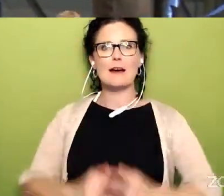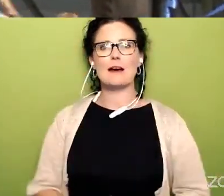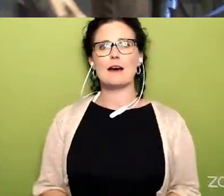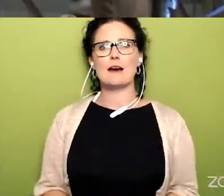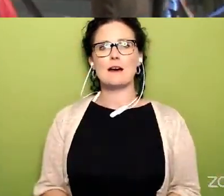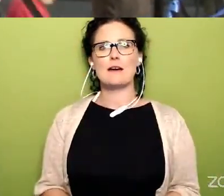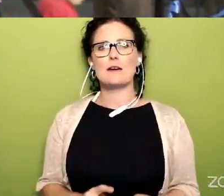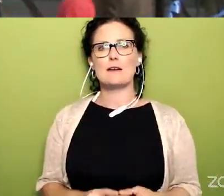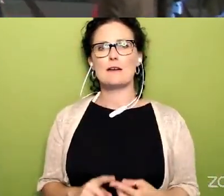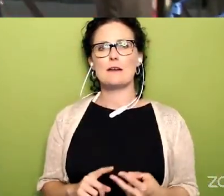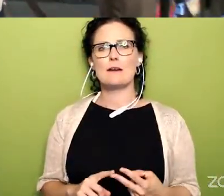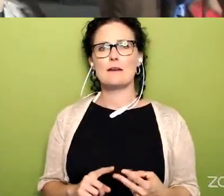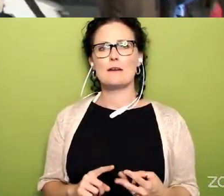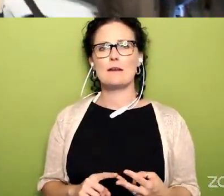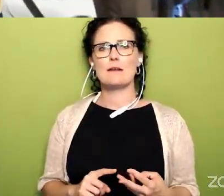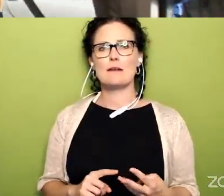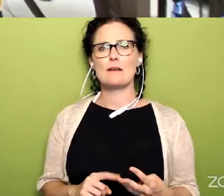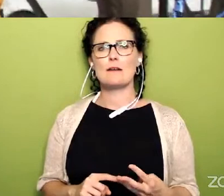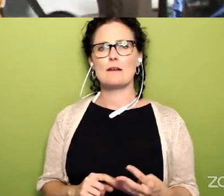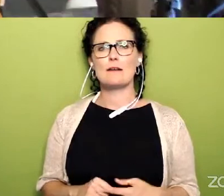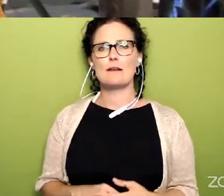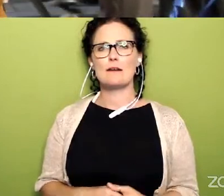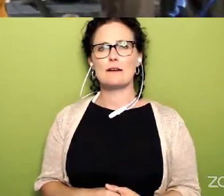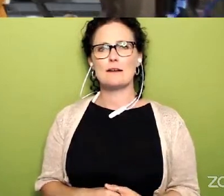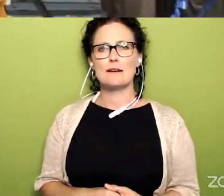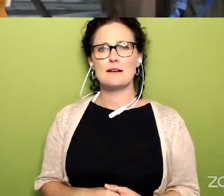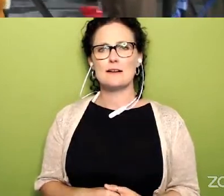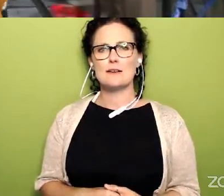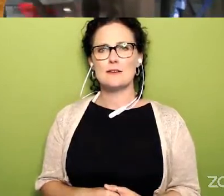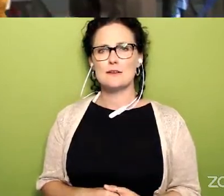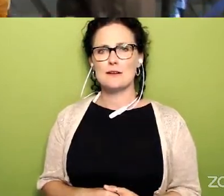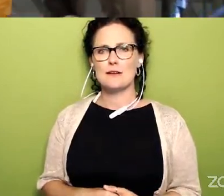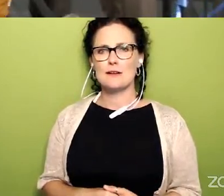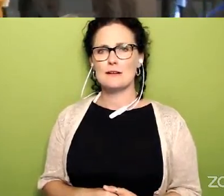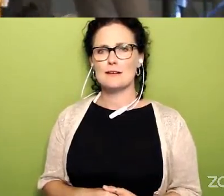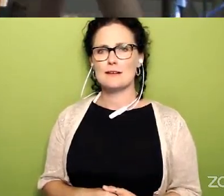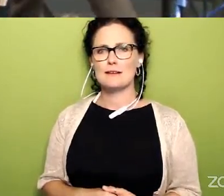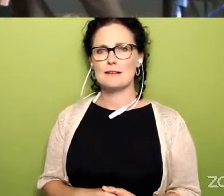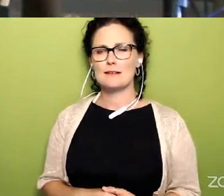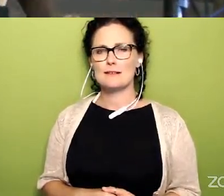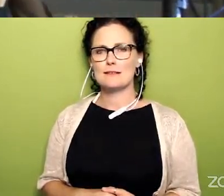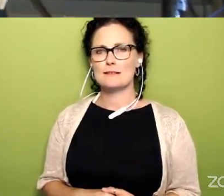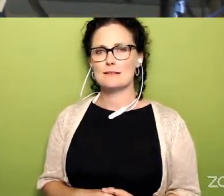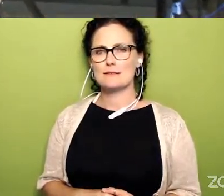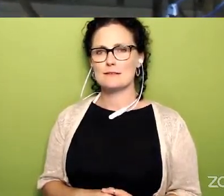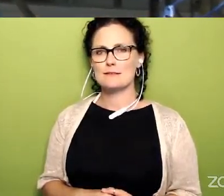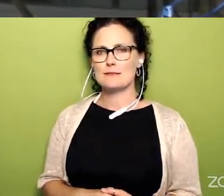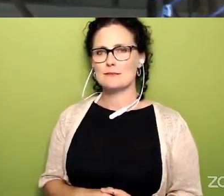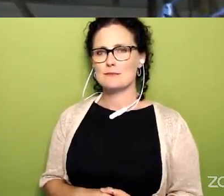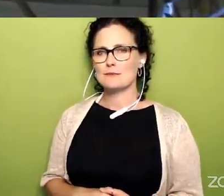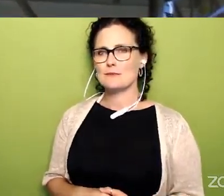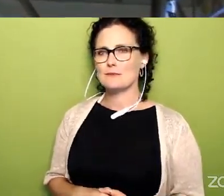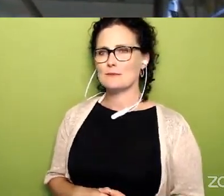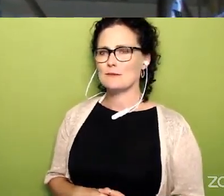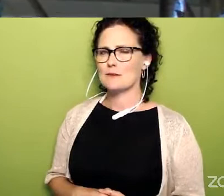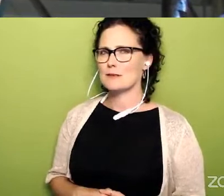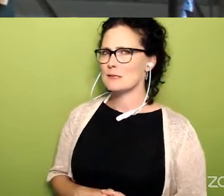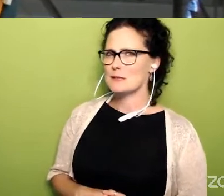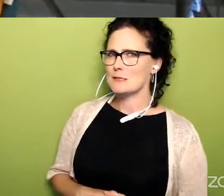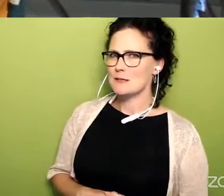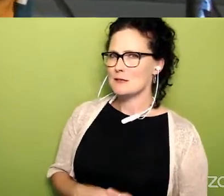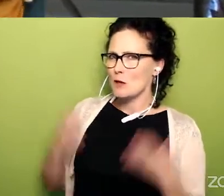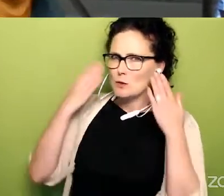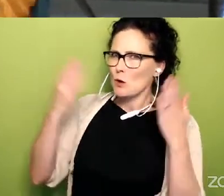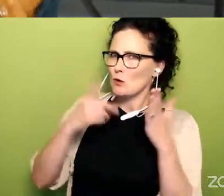No, we don't know Ajay. I love it when a plan comes together. How can you be alone when all